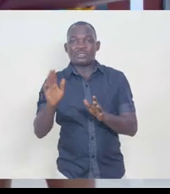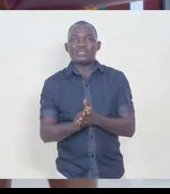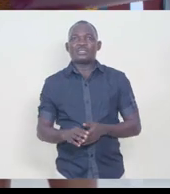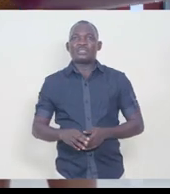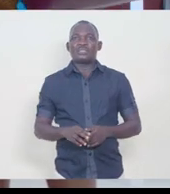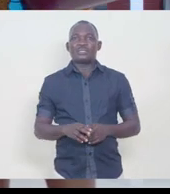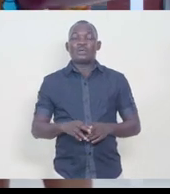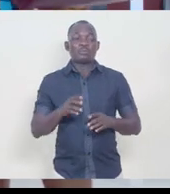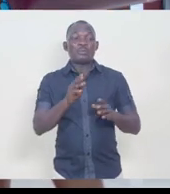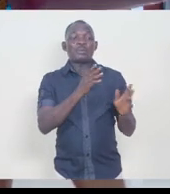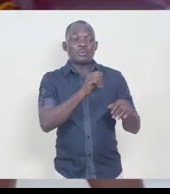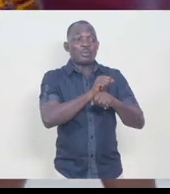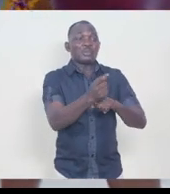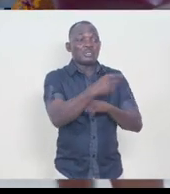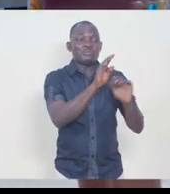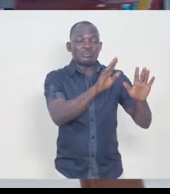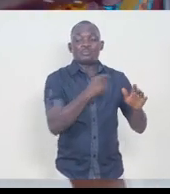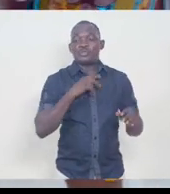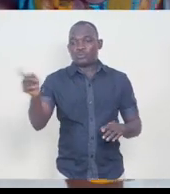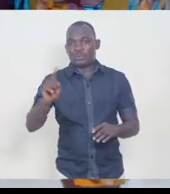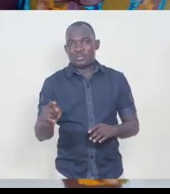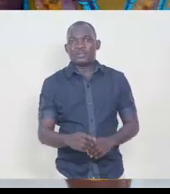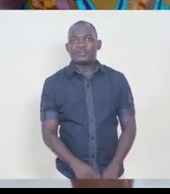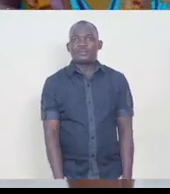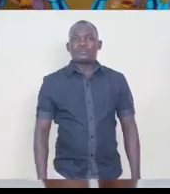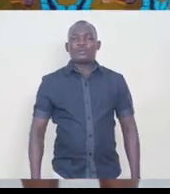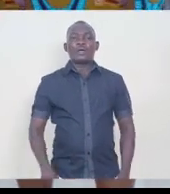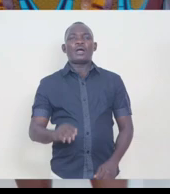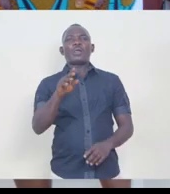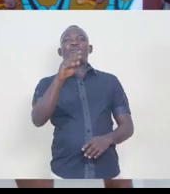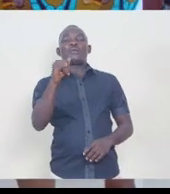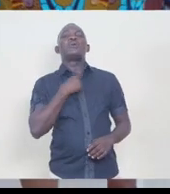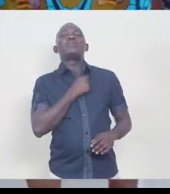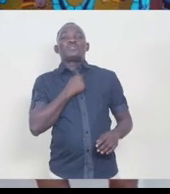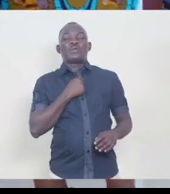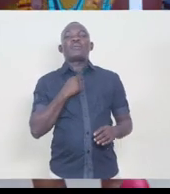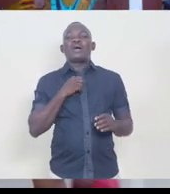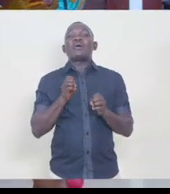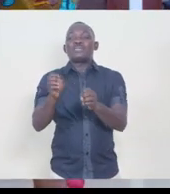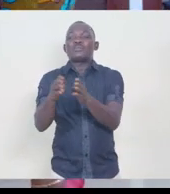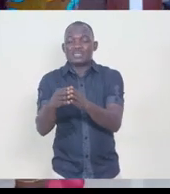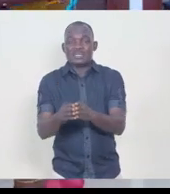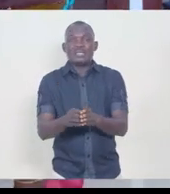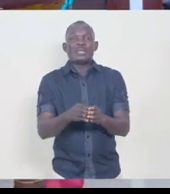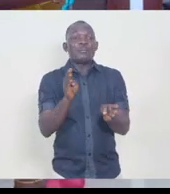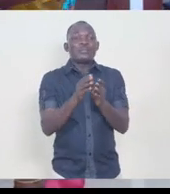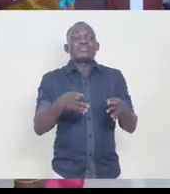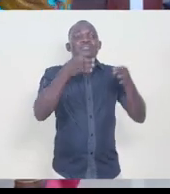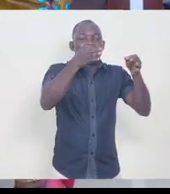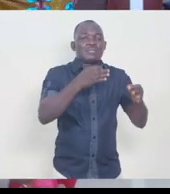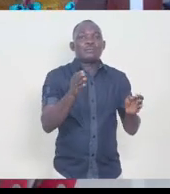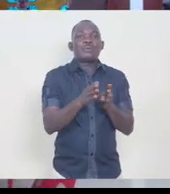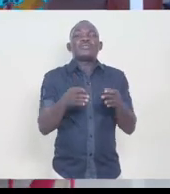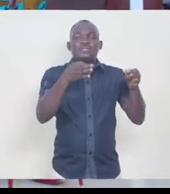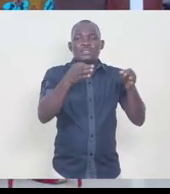Just clear my schedule for the day. Cox. Coffee. Morning. I'm sorry, I have to reschedule a meeting and something came up, okay? Why,